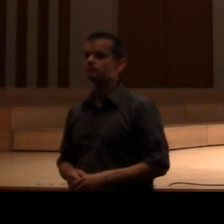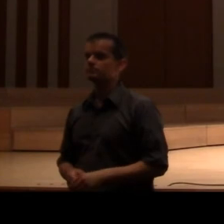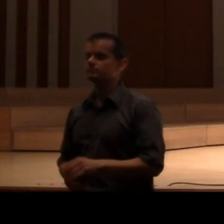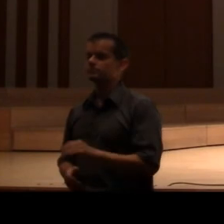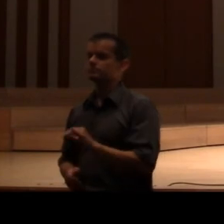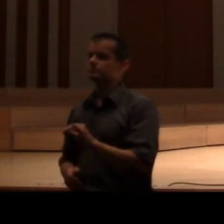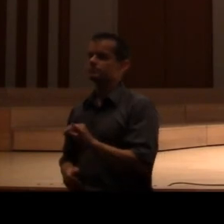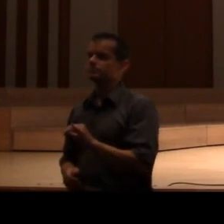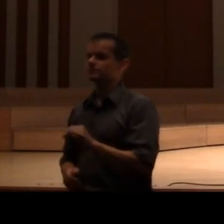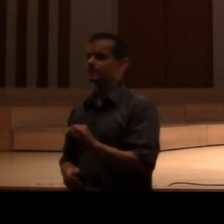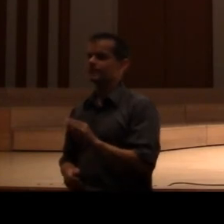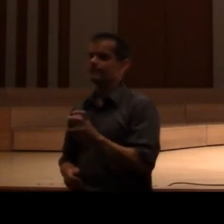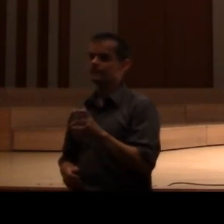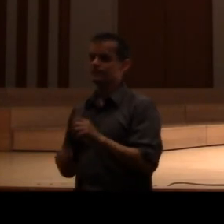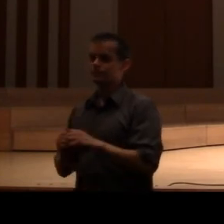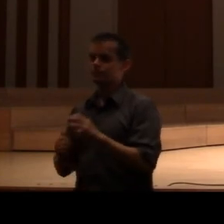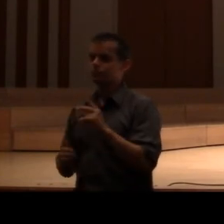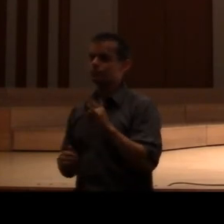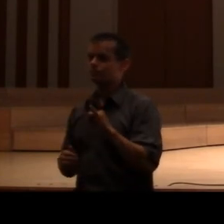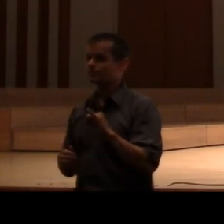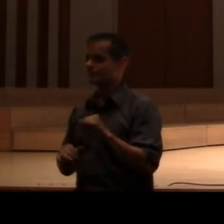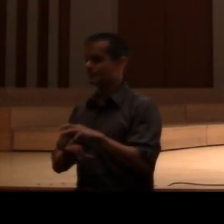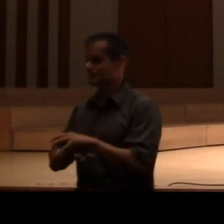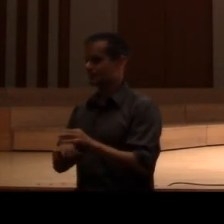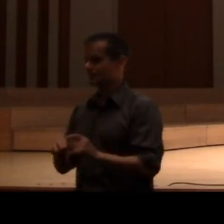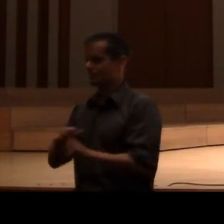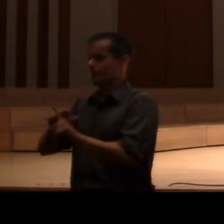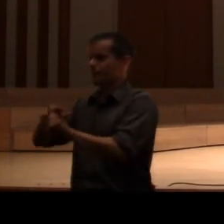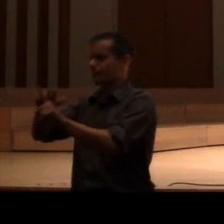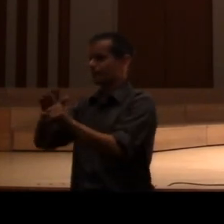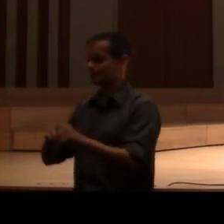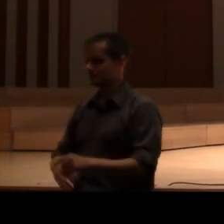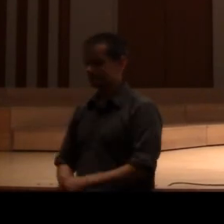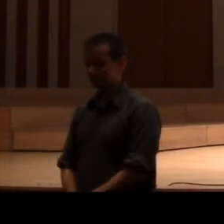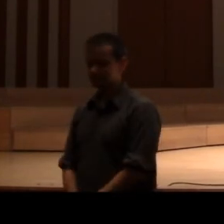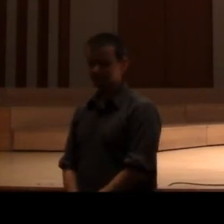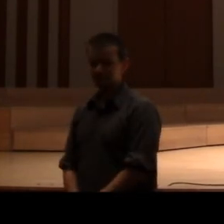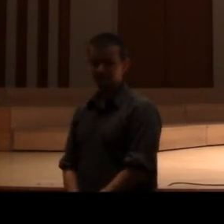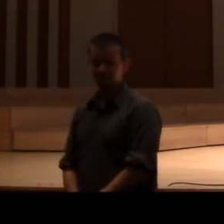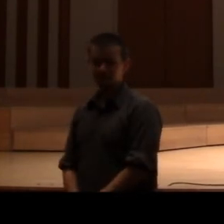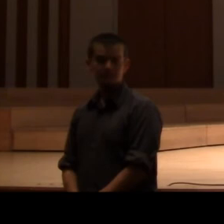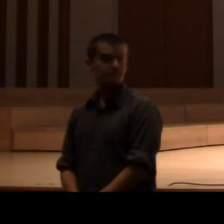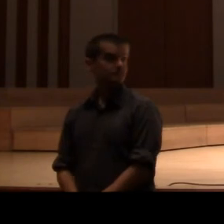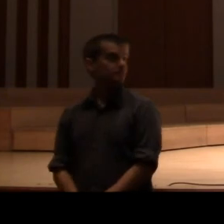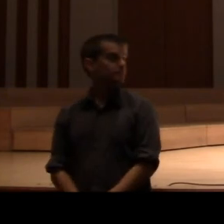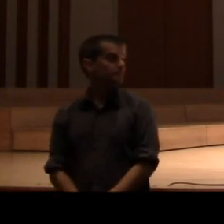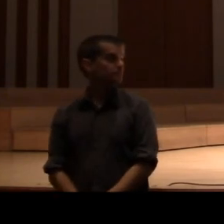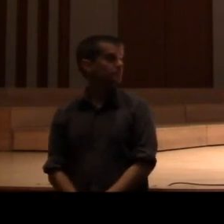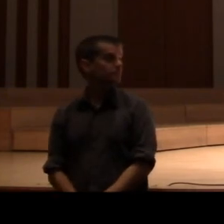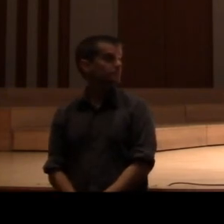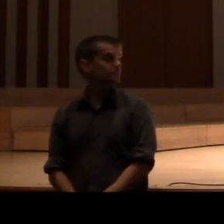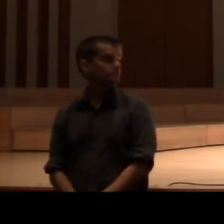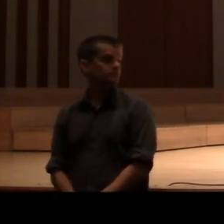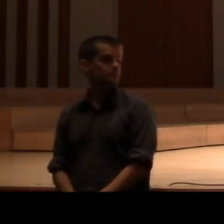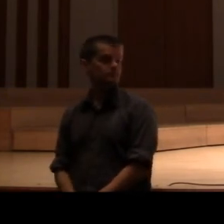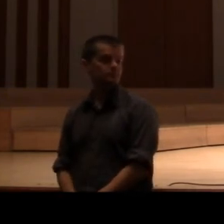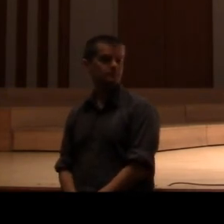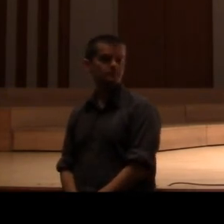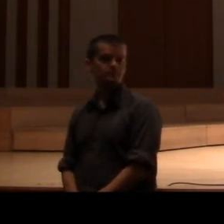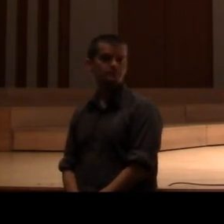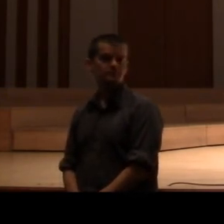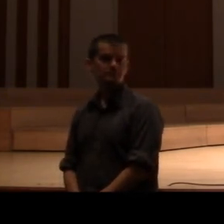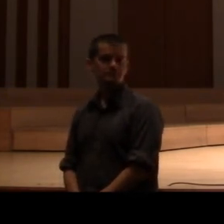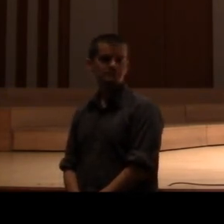Infested with creepy spiders that pop out at in moments.